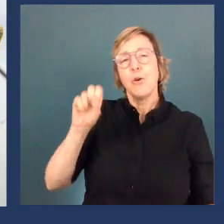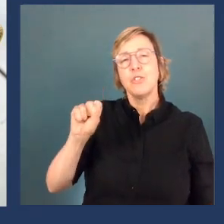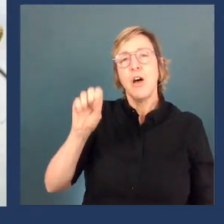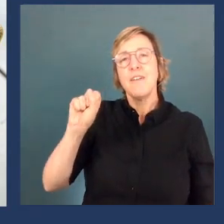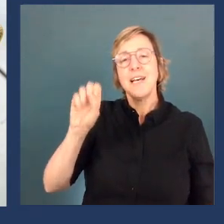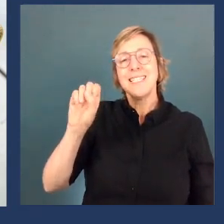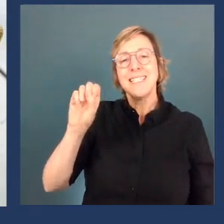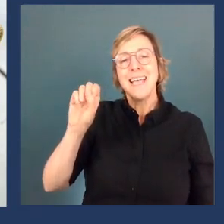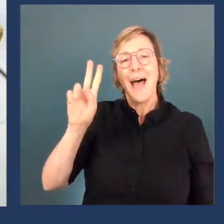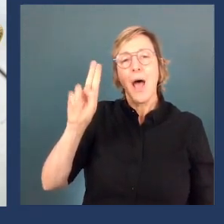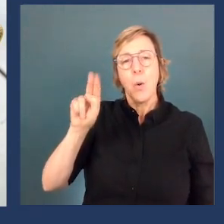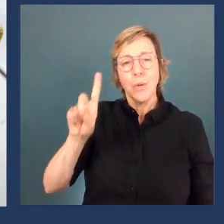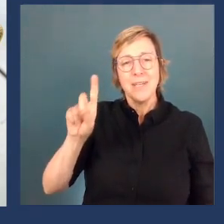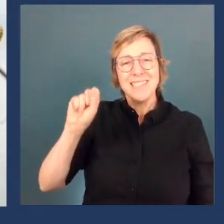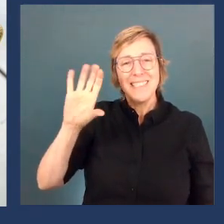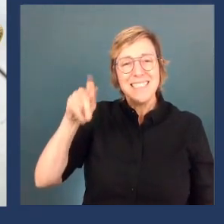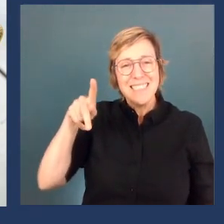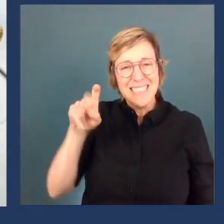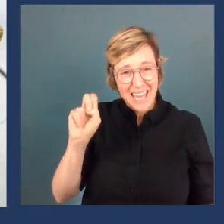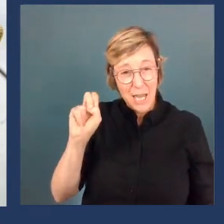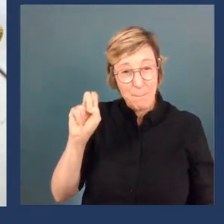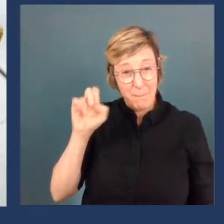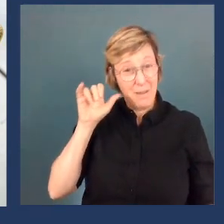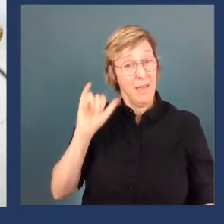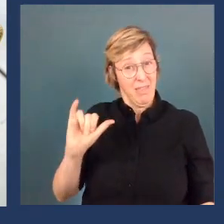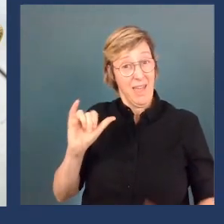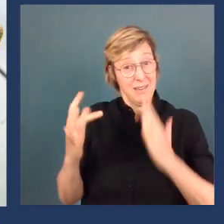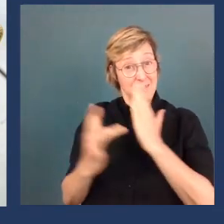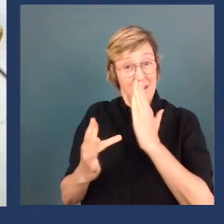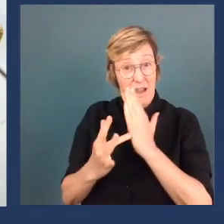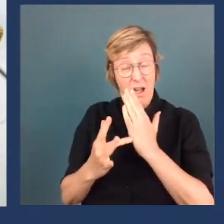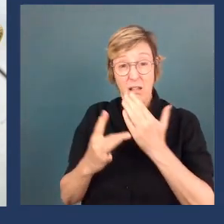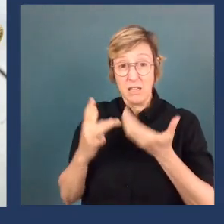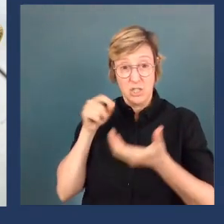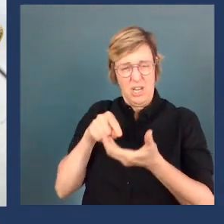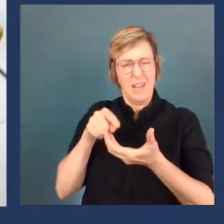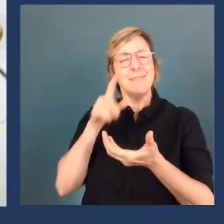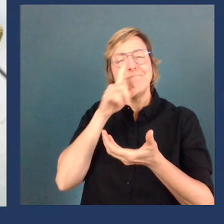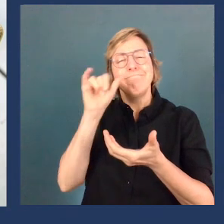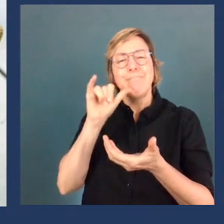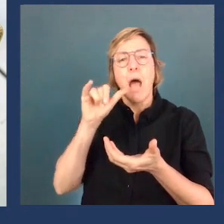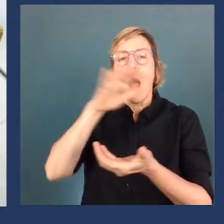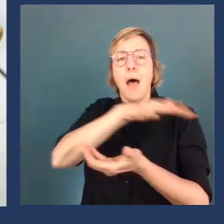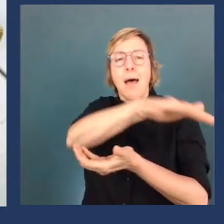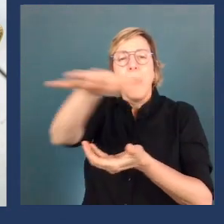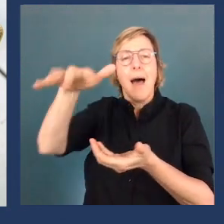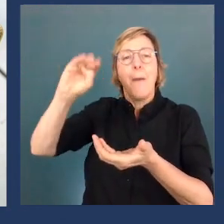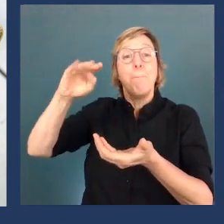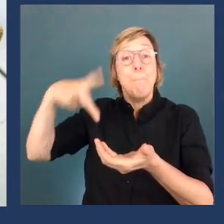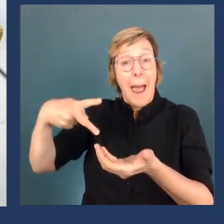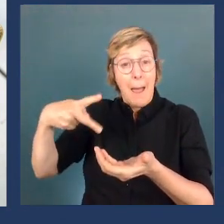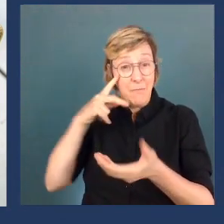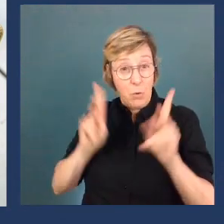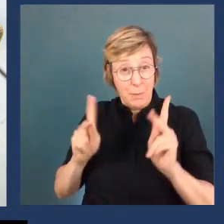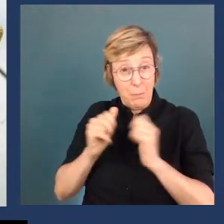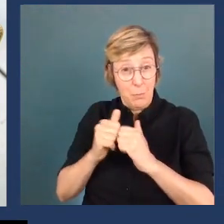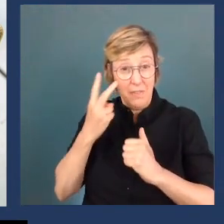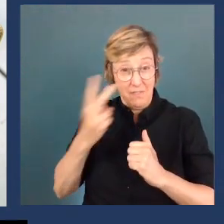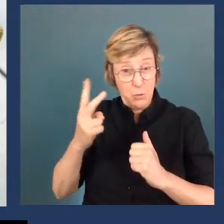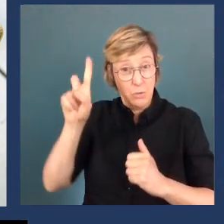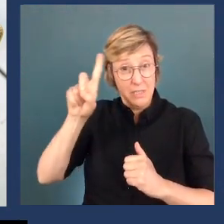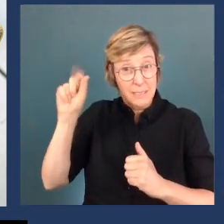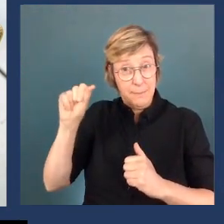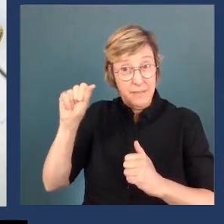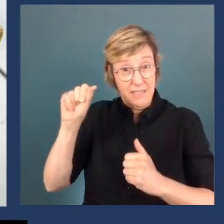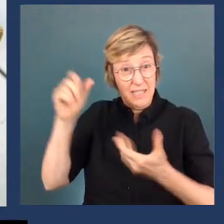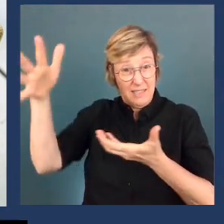enrich a person's awareness of their environment. It helps build a mental map of your surroundings while you're navigating, which can